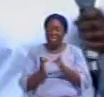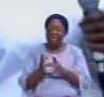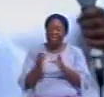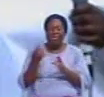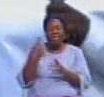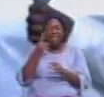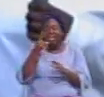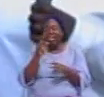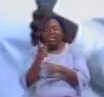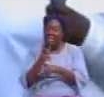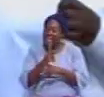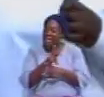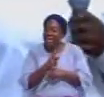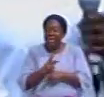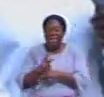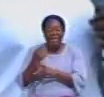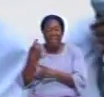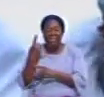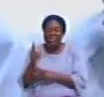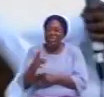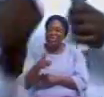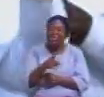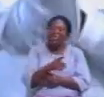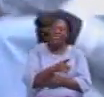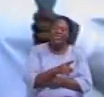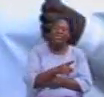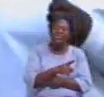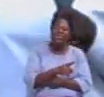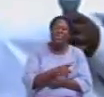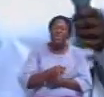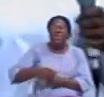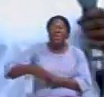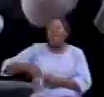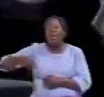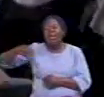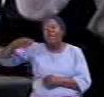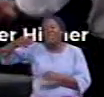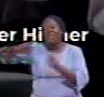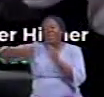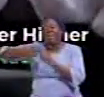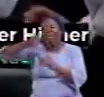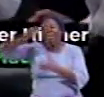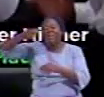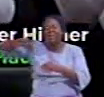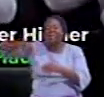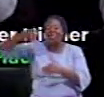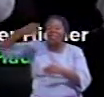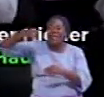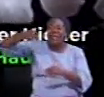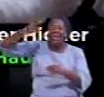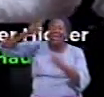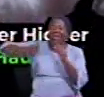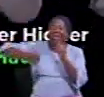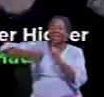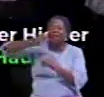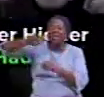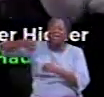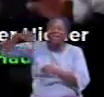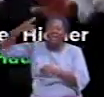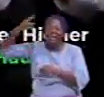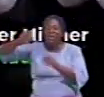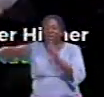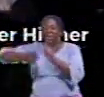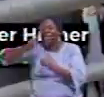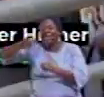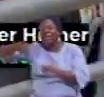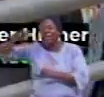Jesus, for he cares for you. Higher, higher, higher, higher, higher, higher, higher, higher,